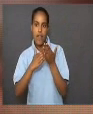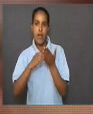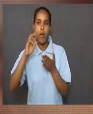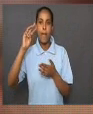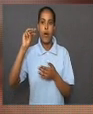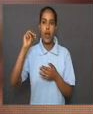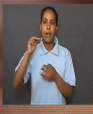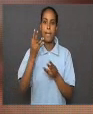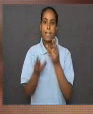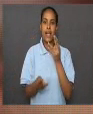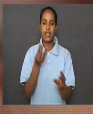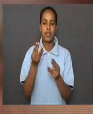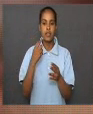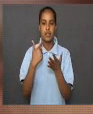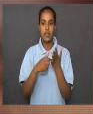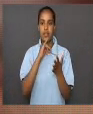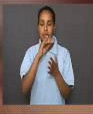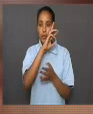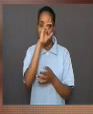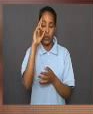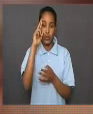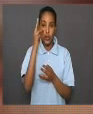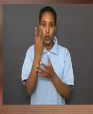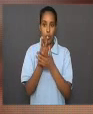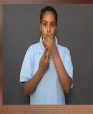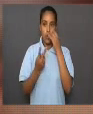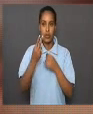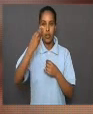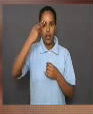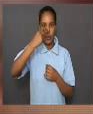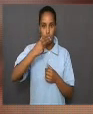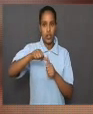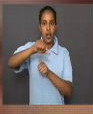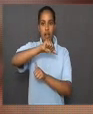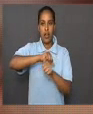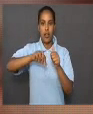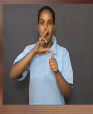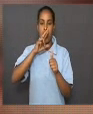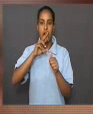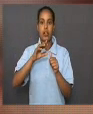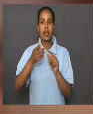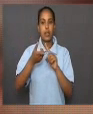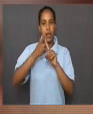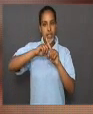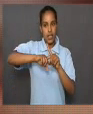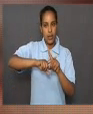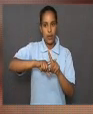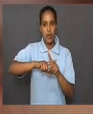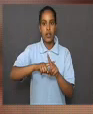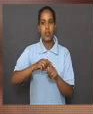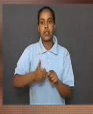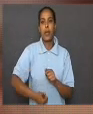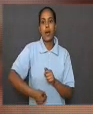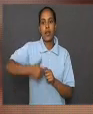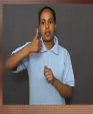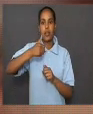mass. This is because both hydrogen atoms are replaceable in the